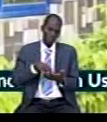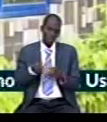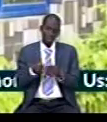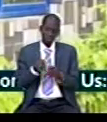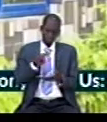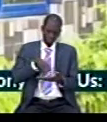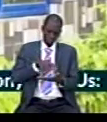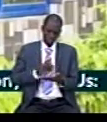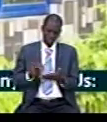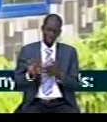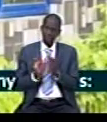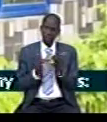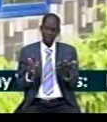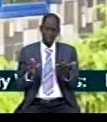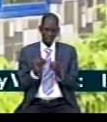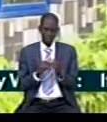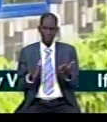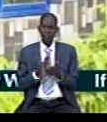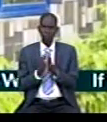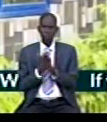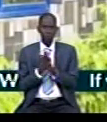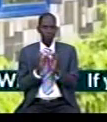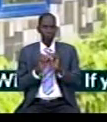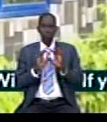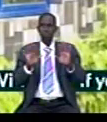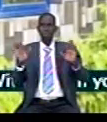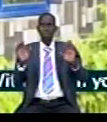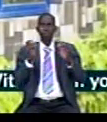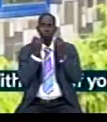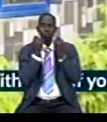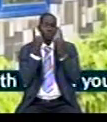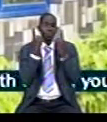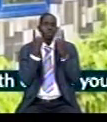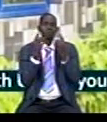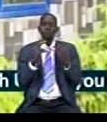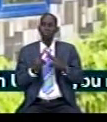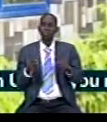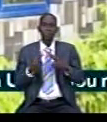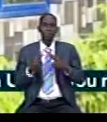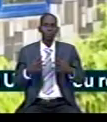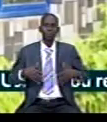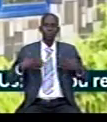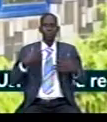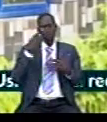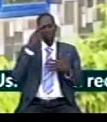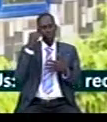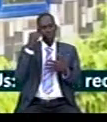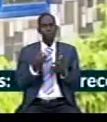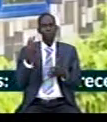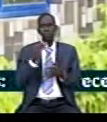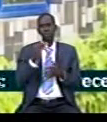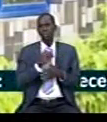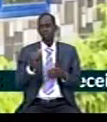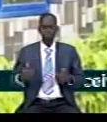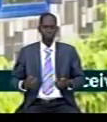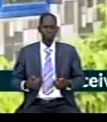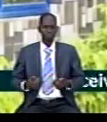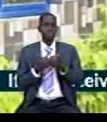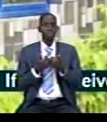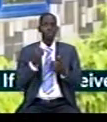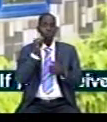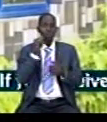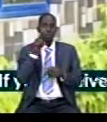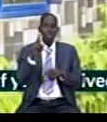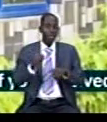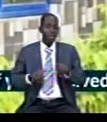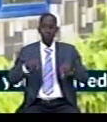awesome. I was very happy that God had healed me because it was a challenge to me. I cannot go anywhere without.